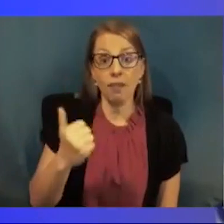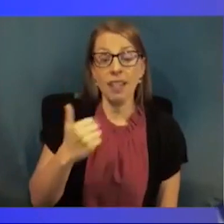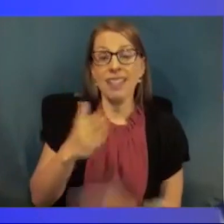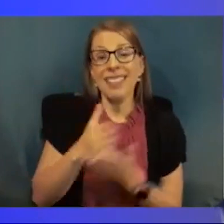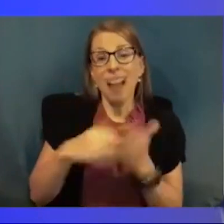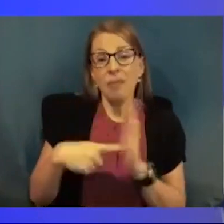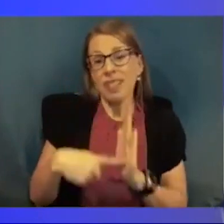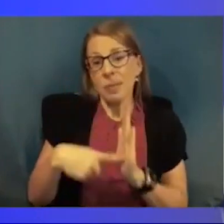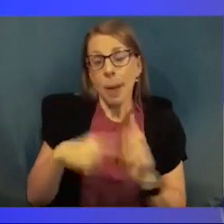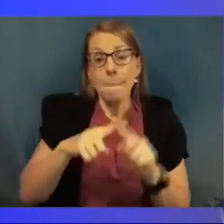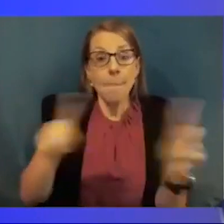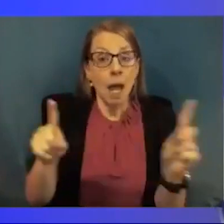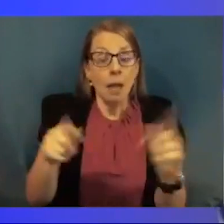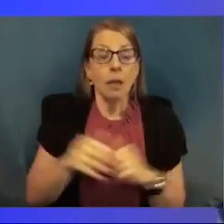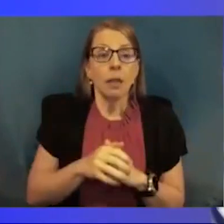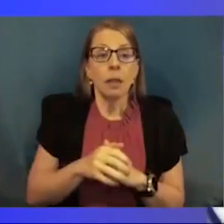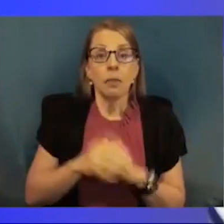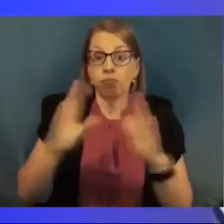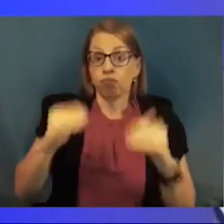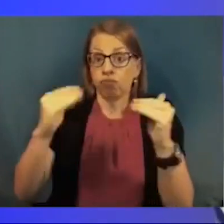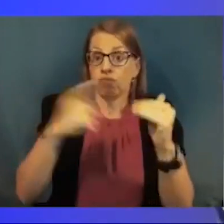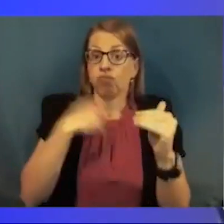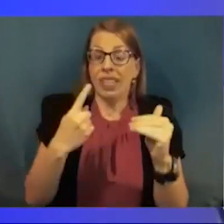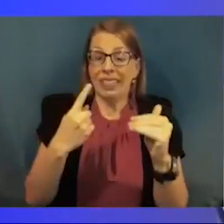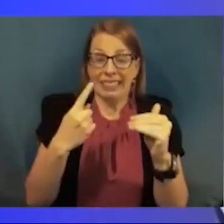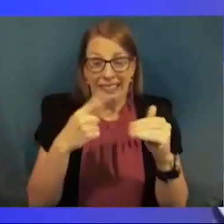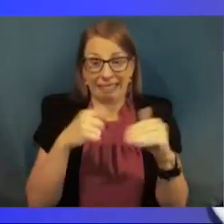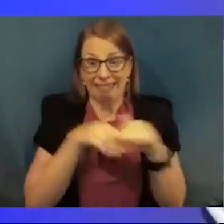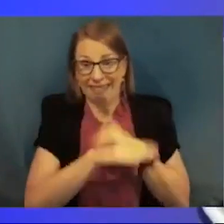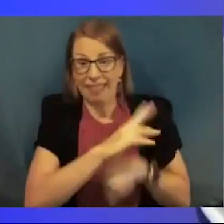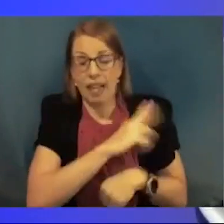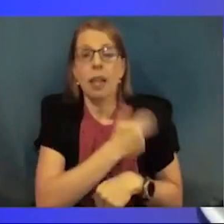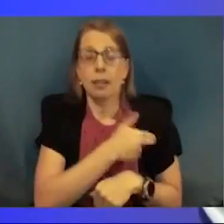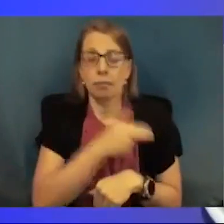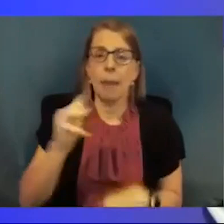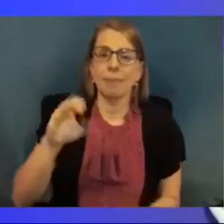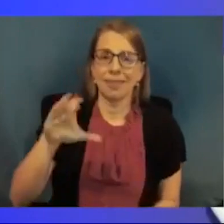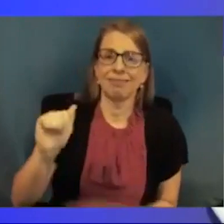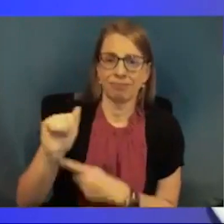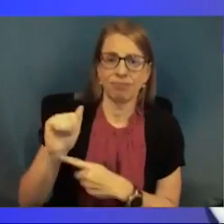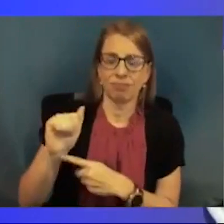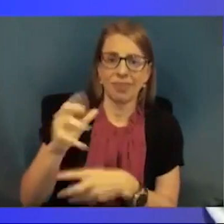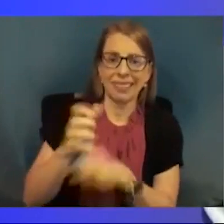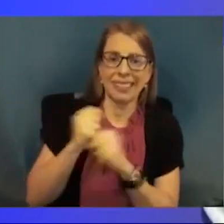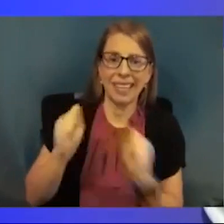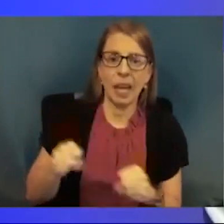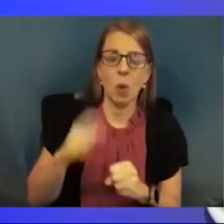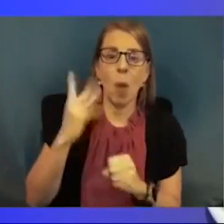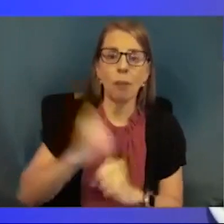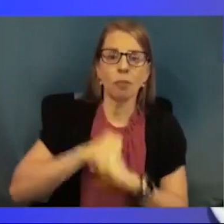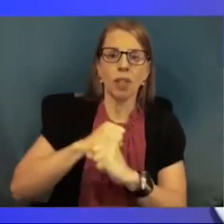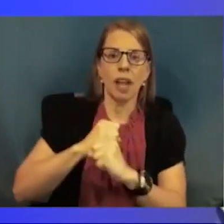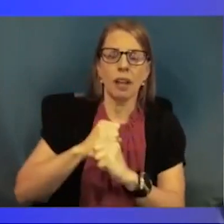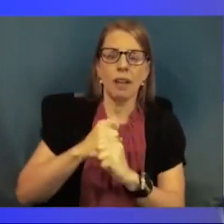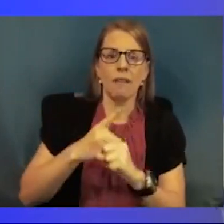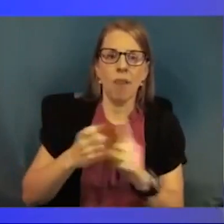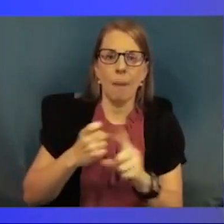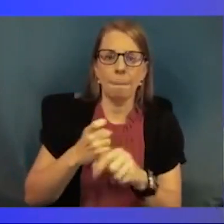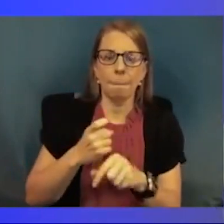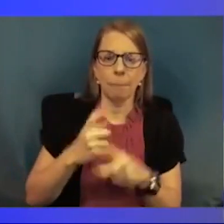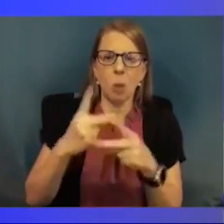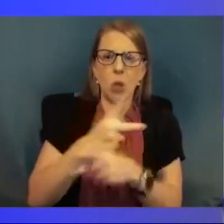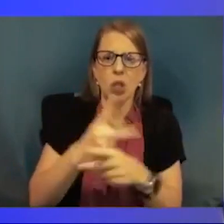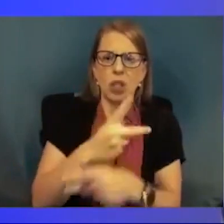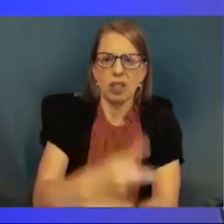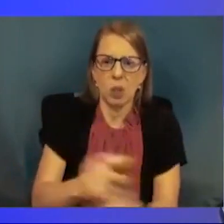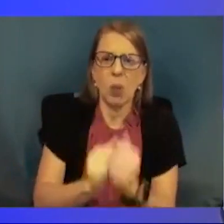you are high risk of going to the hospital, you can get monoclonal antibodies as a means to protect you from progression of disease and going to the hospital. So that's